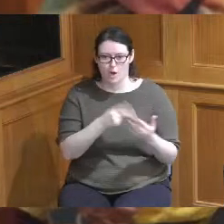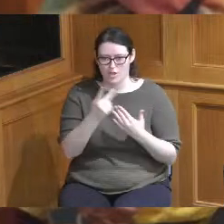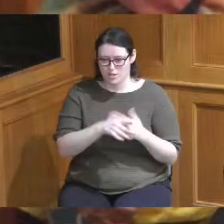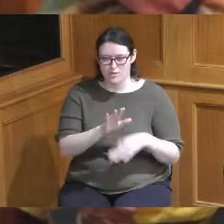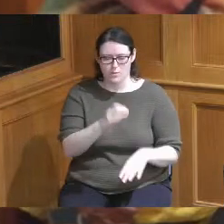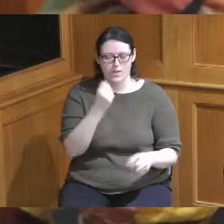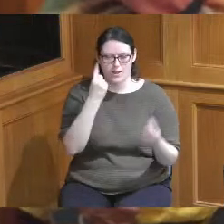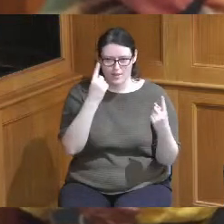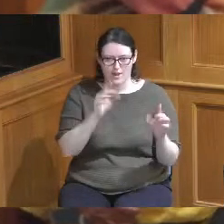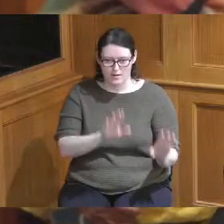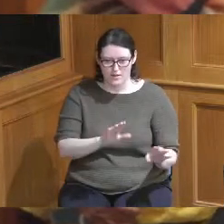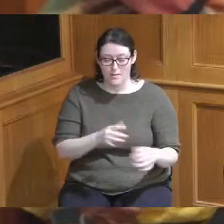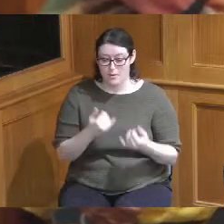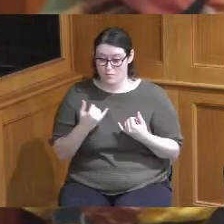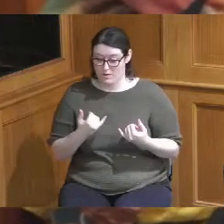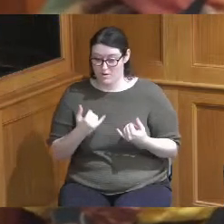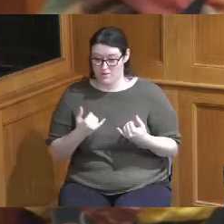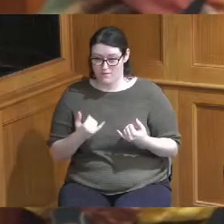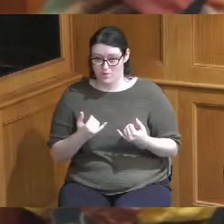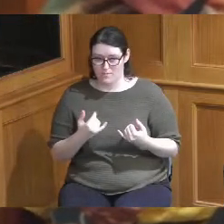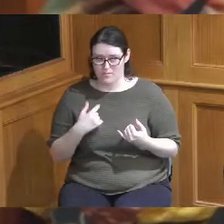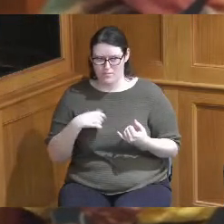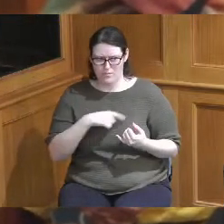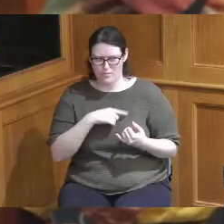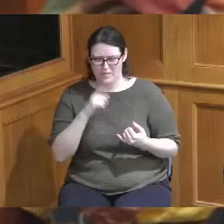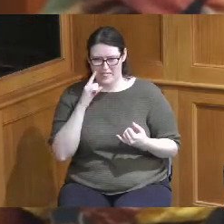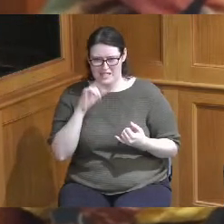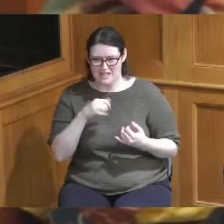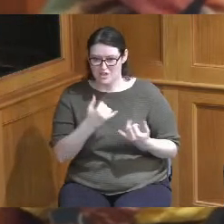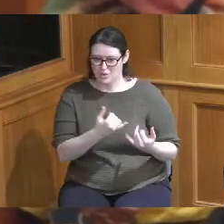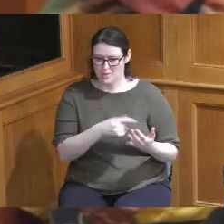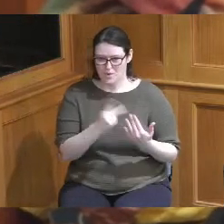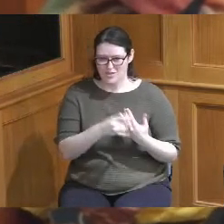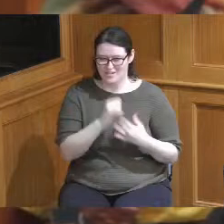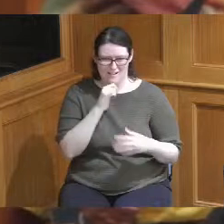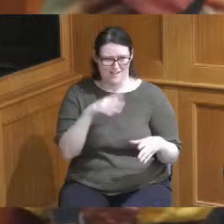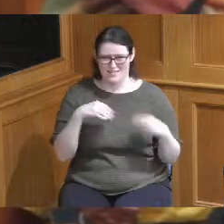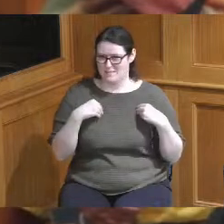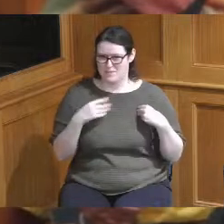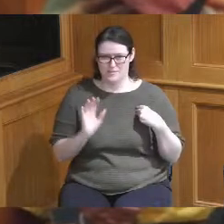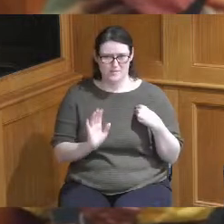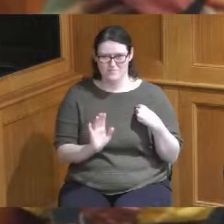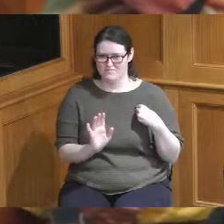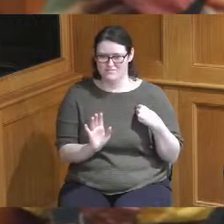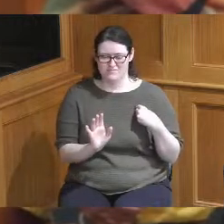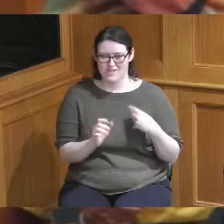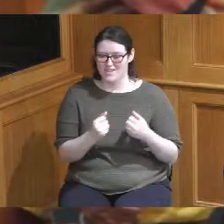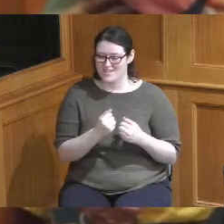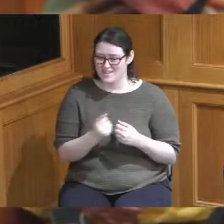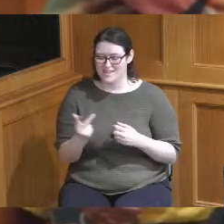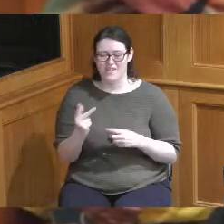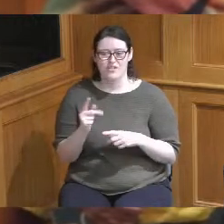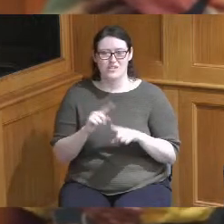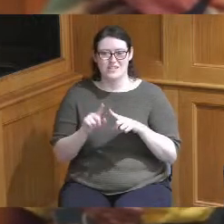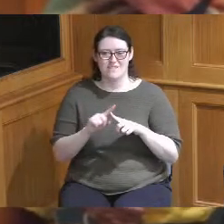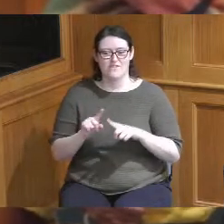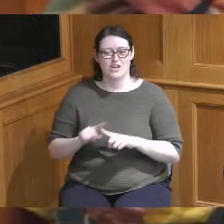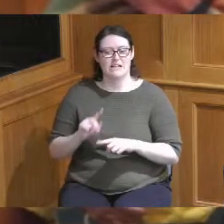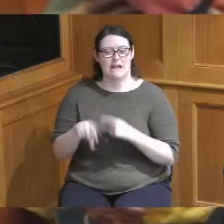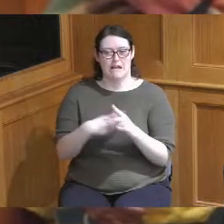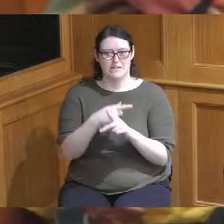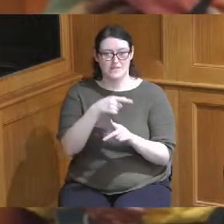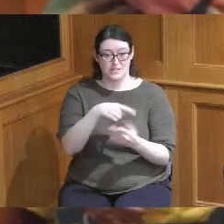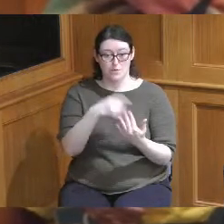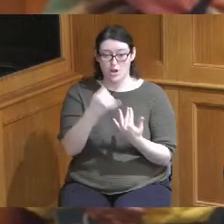But in its current form, we find the current project to be unacceptable to us. There are several versions of this project that